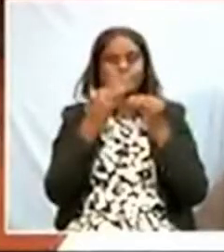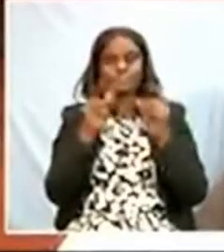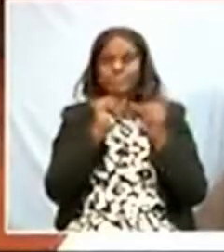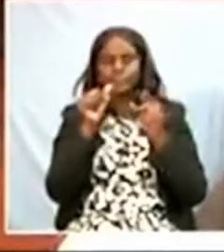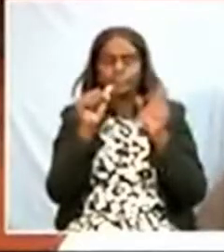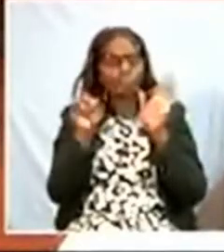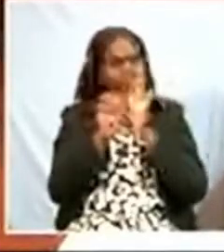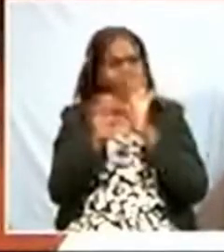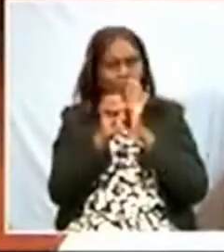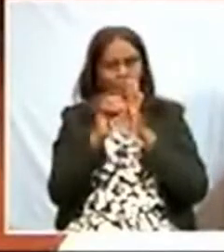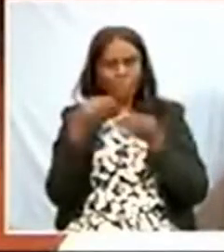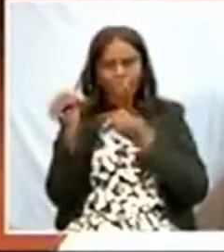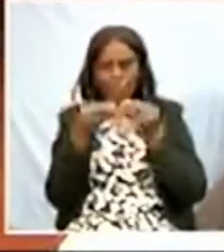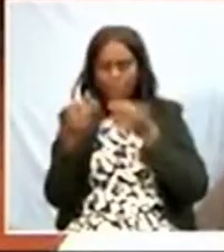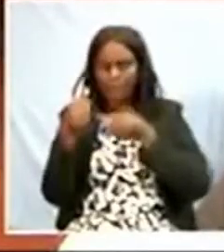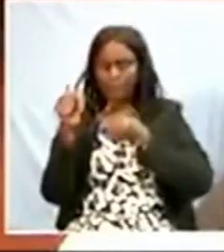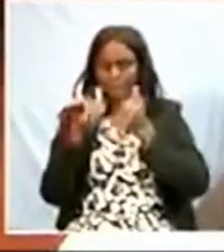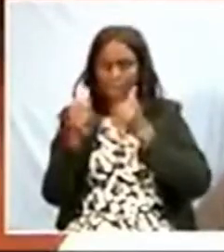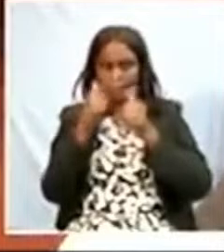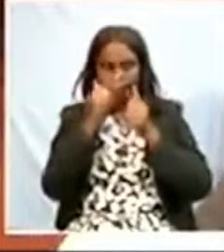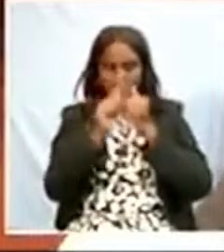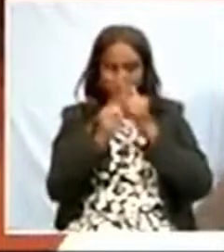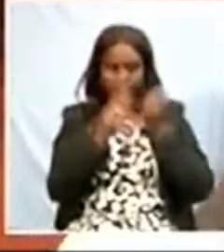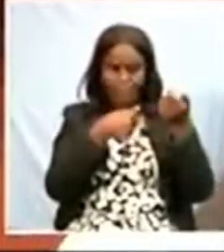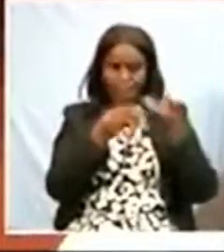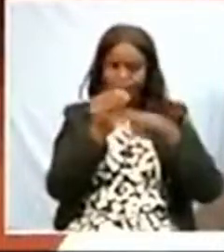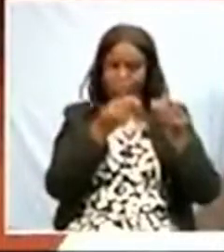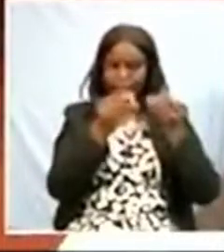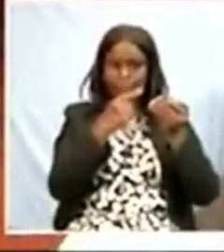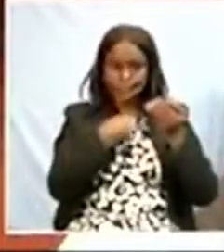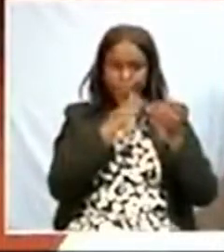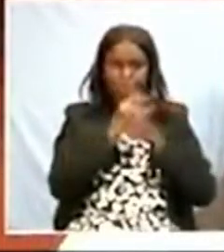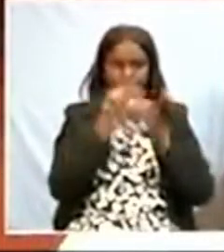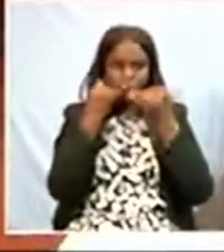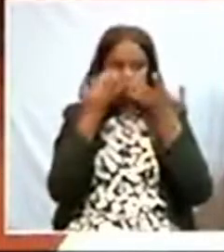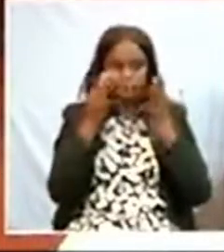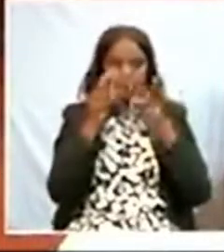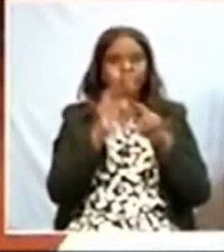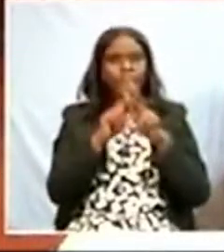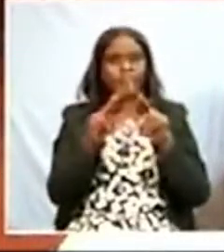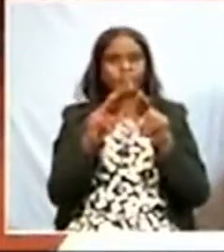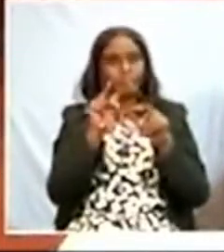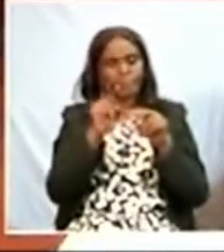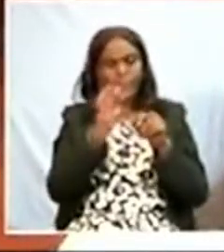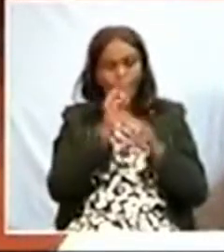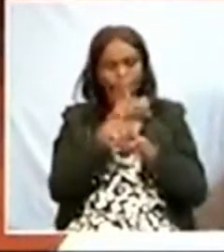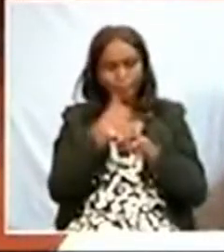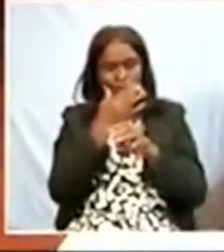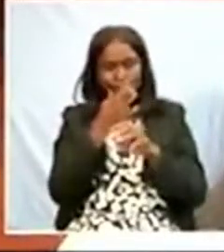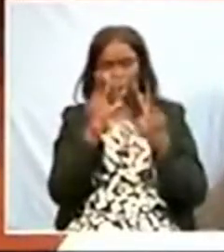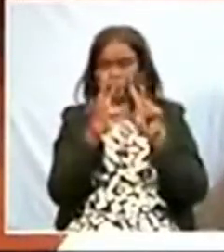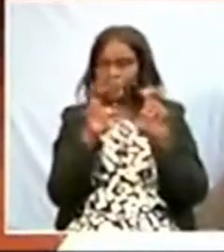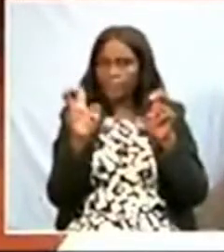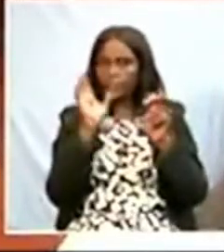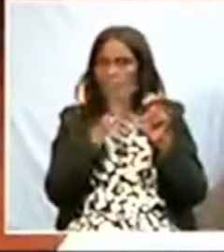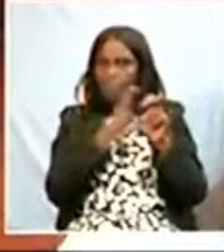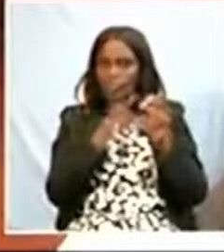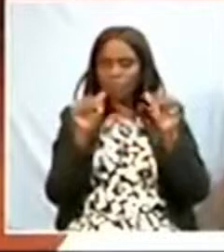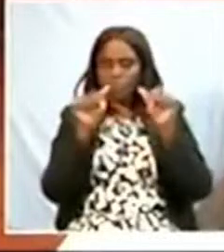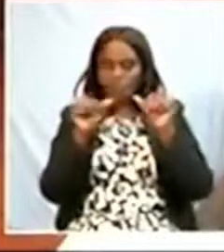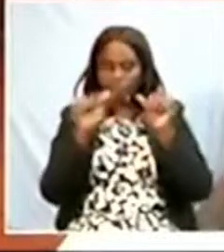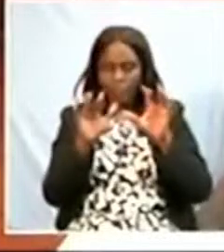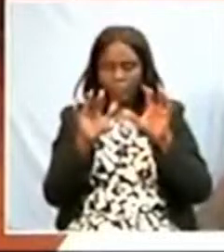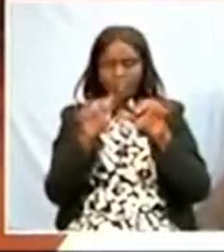Unlike the expenditure itself, because the expenditure, I think, like I've indicated, Chair, it was already, I think, verified by the